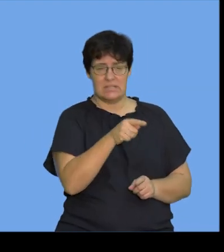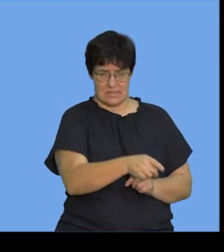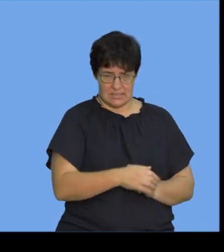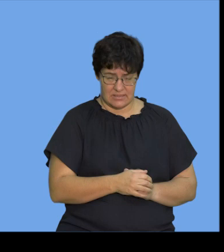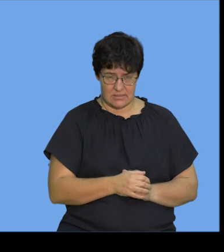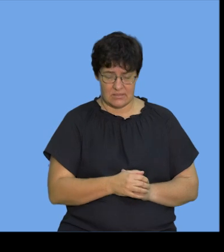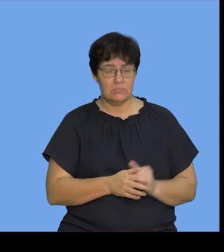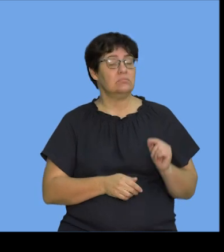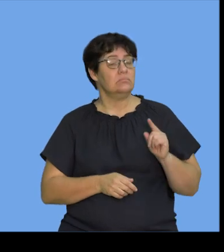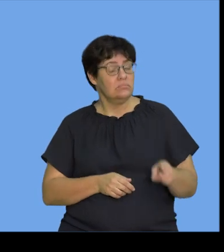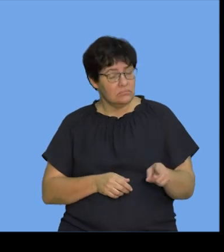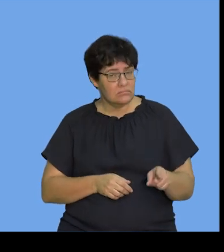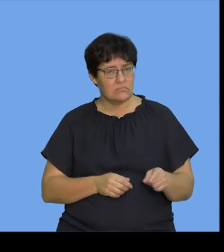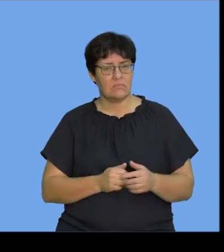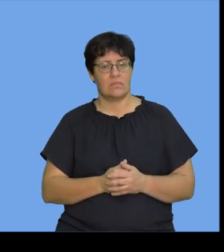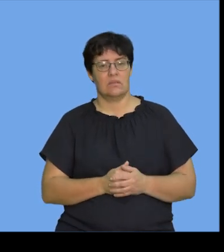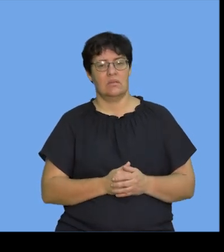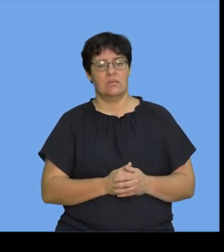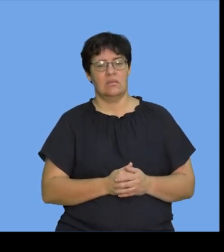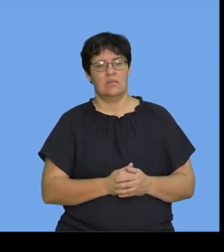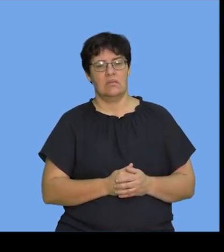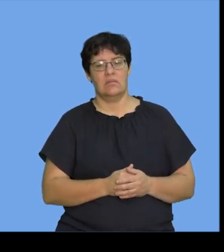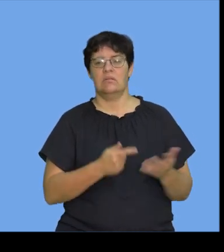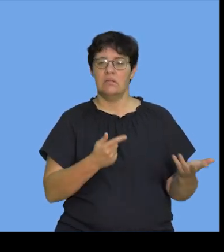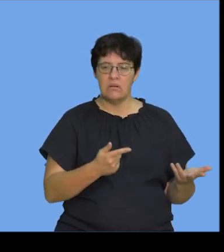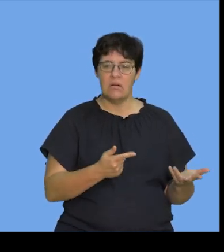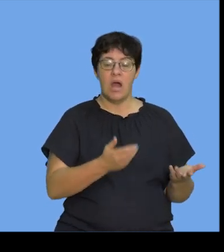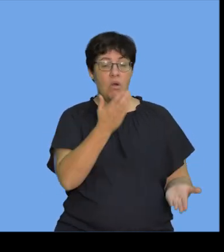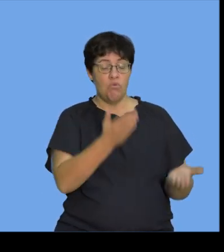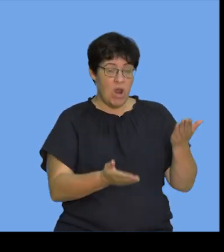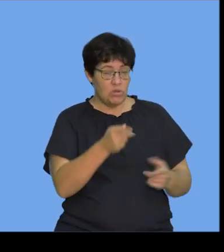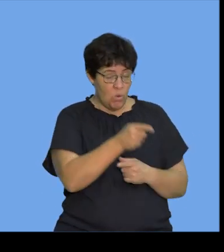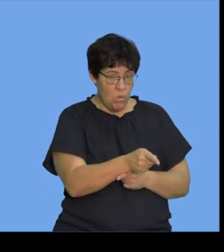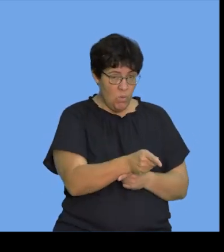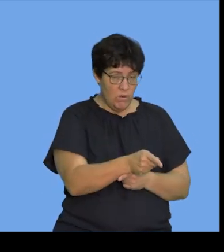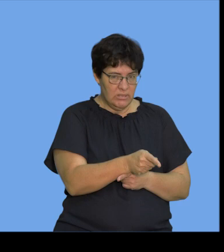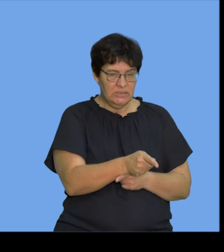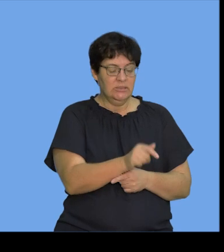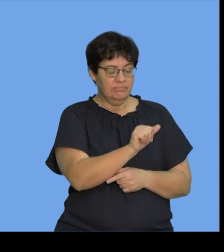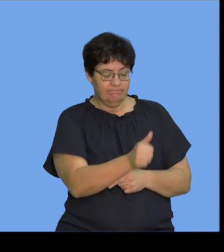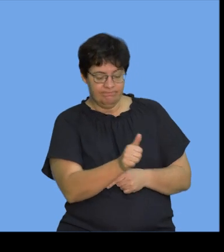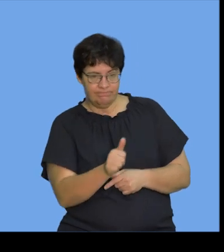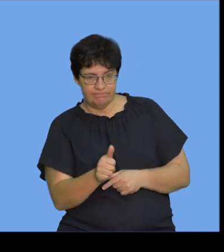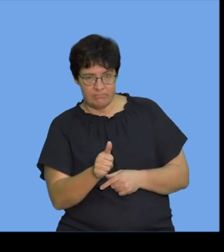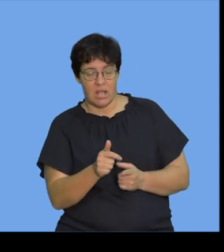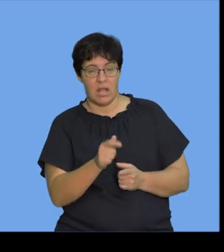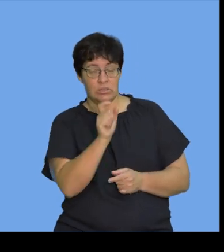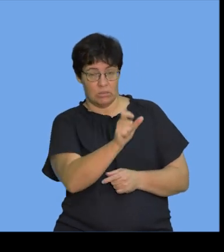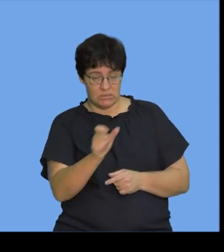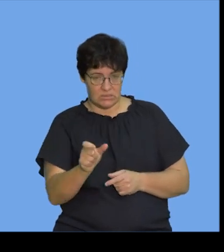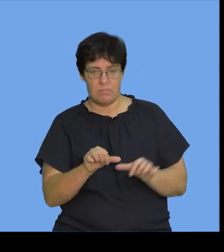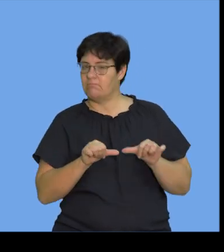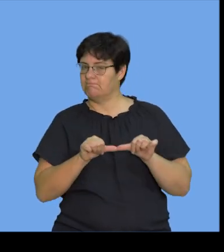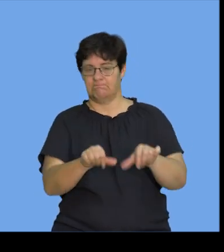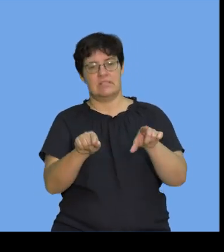geometric sequence, it will then be where the ratio between consecutive terms remains